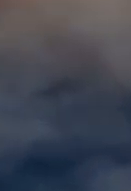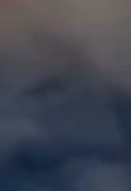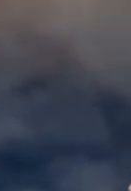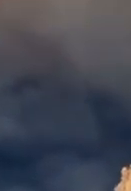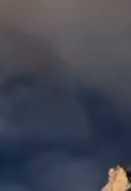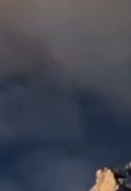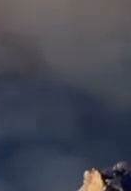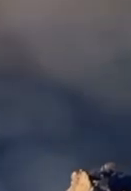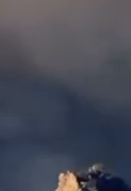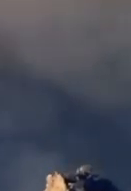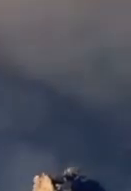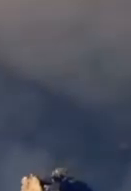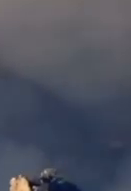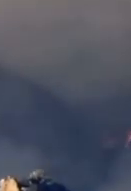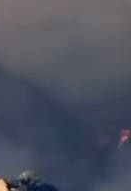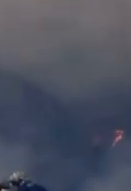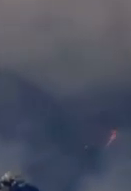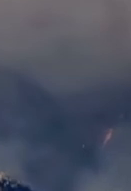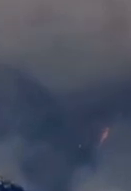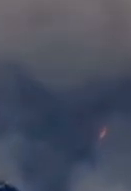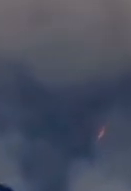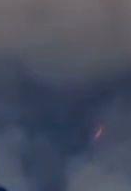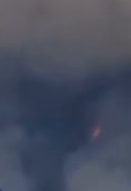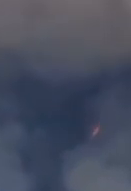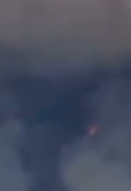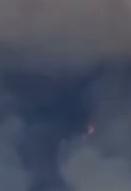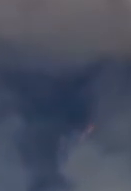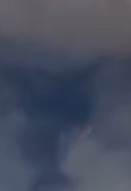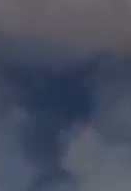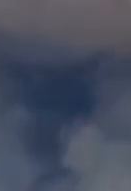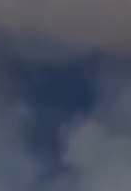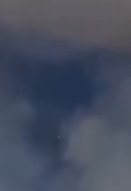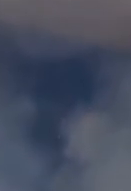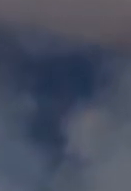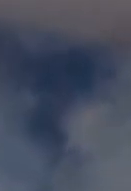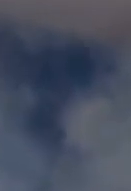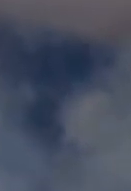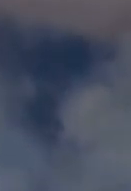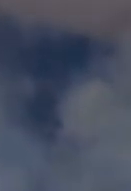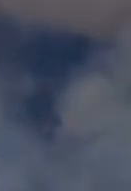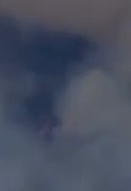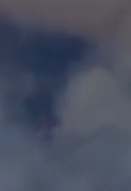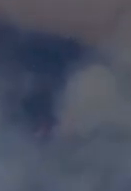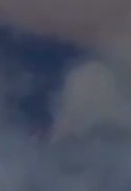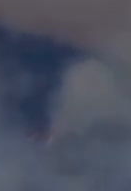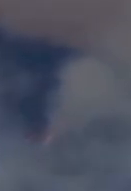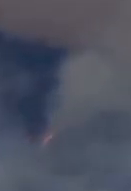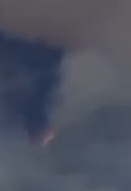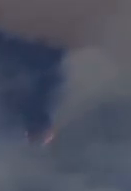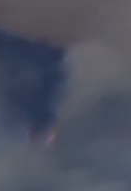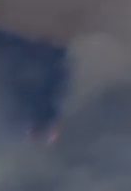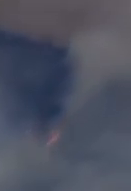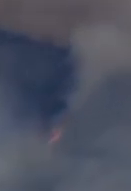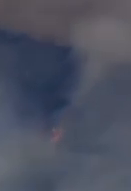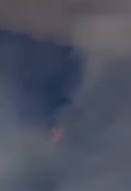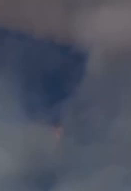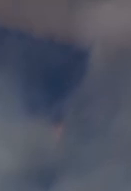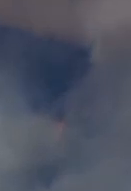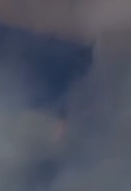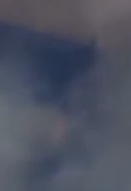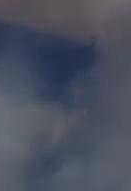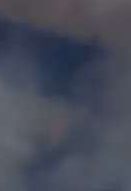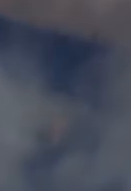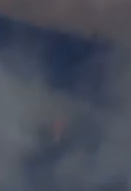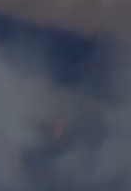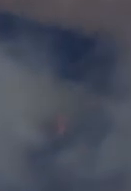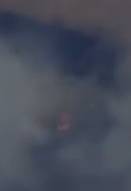impact and magnitude of these fast-moving wildfires through the various regions across Southern California. We heard an update on the